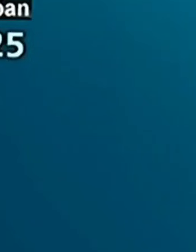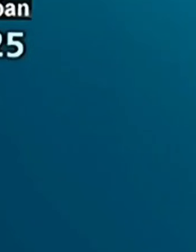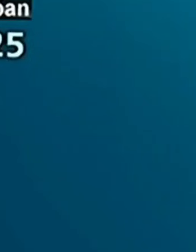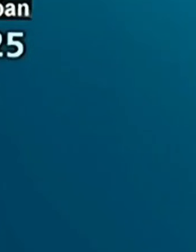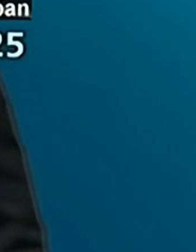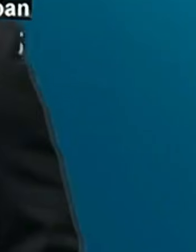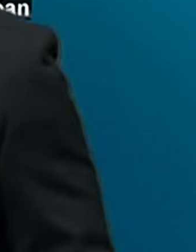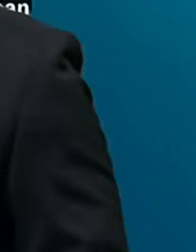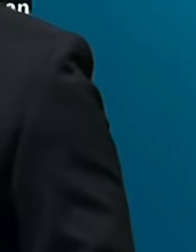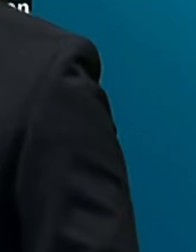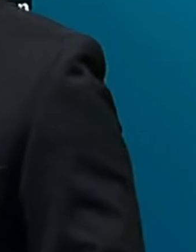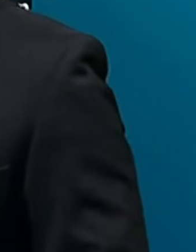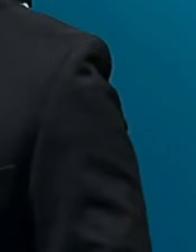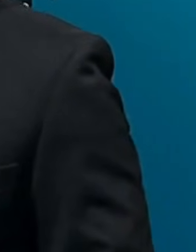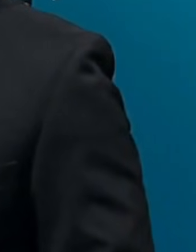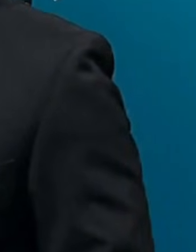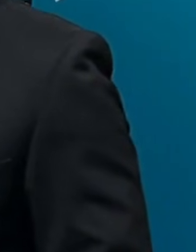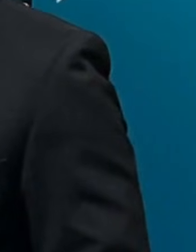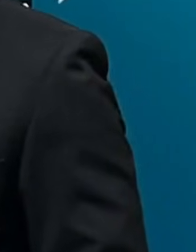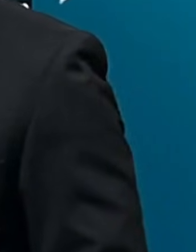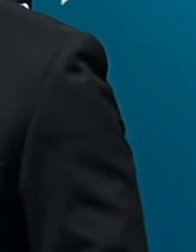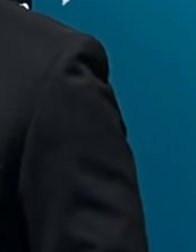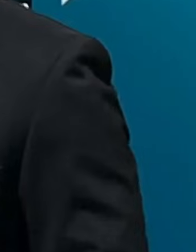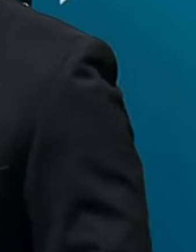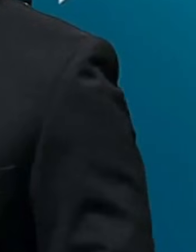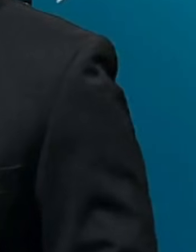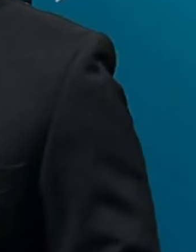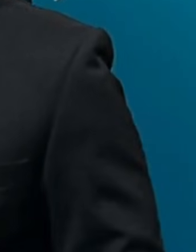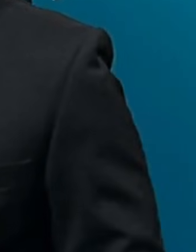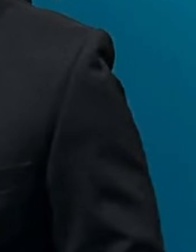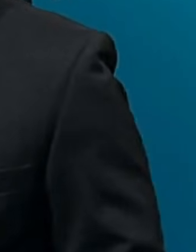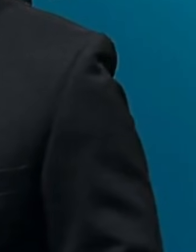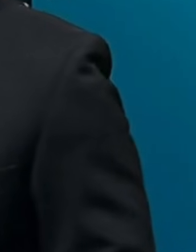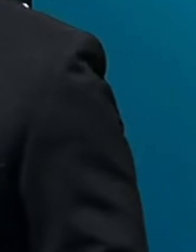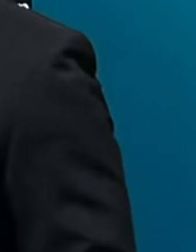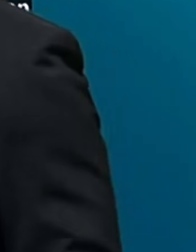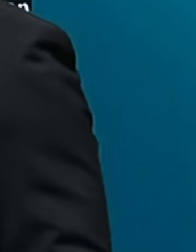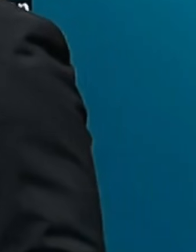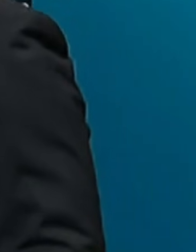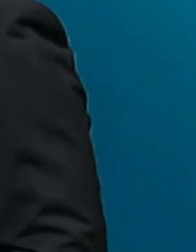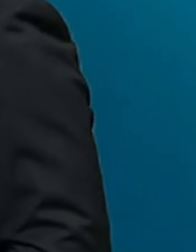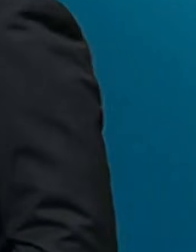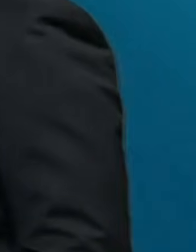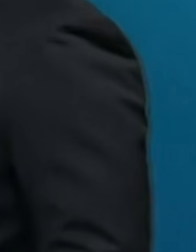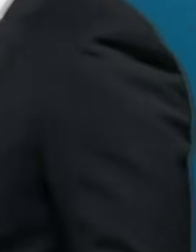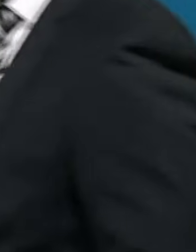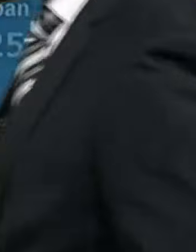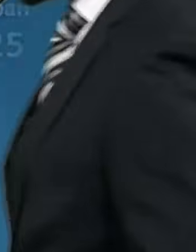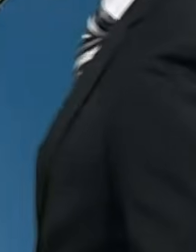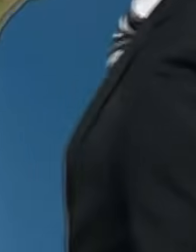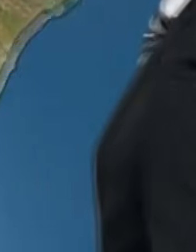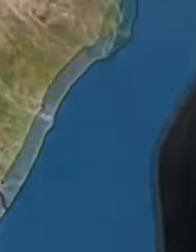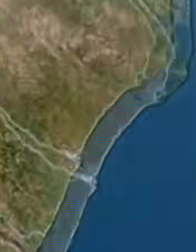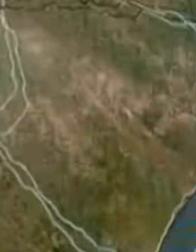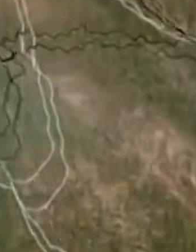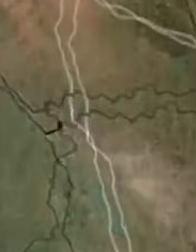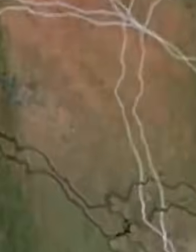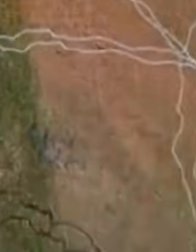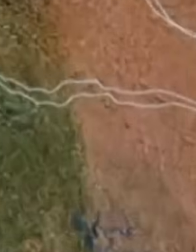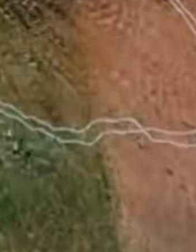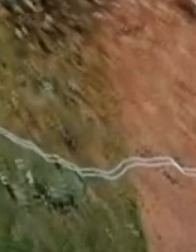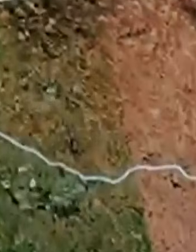ha se shebile hona ka haro kapa bophirima le teng ha o dipula tse lebetseng tle fela le hore e tlebele fela maru mona le maneng ha di kgateng teng mahloki di ala ha ja sa motho a